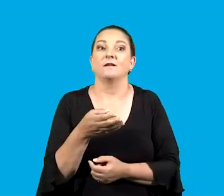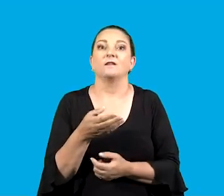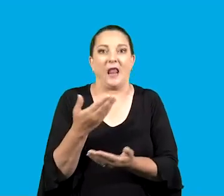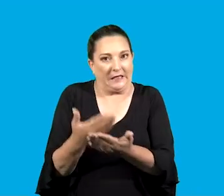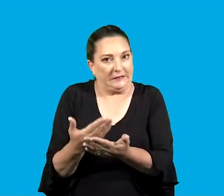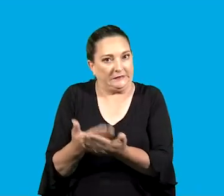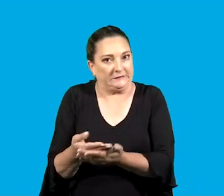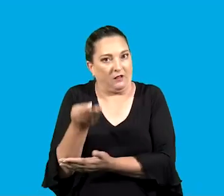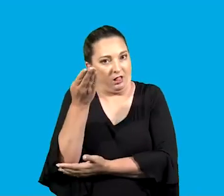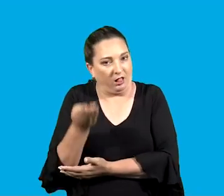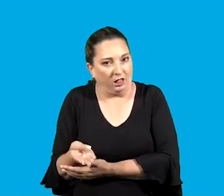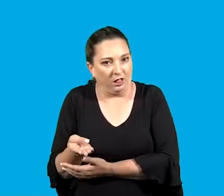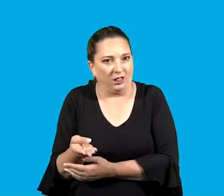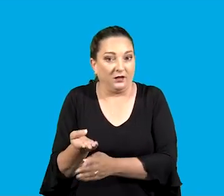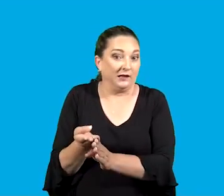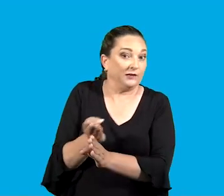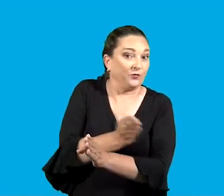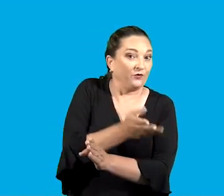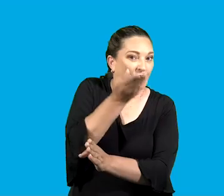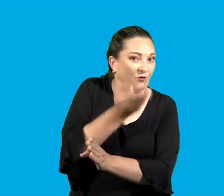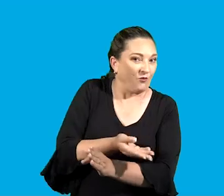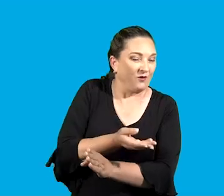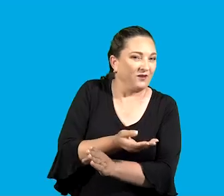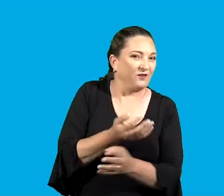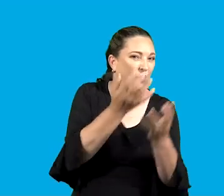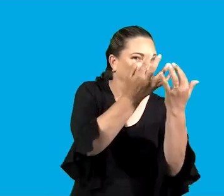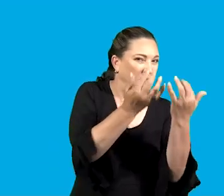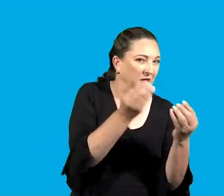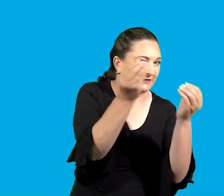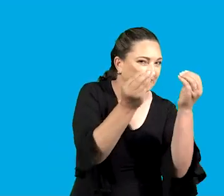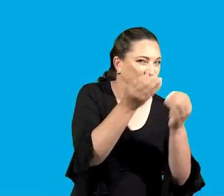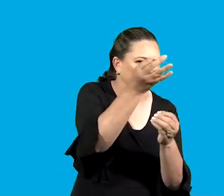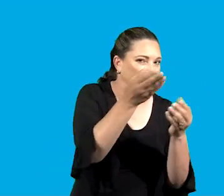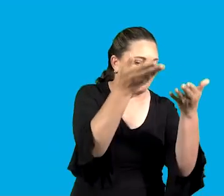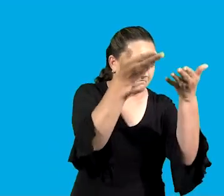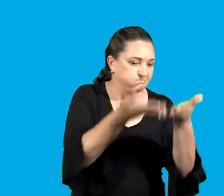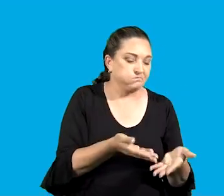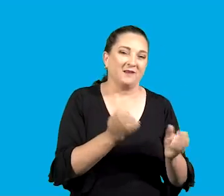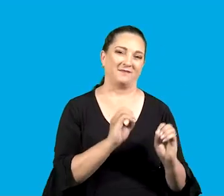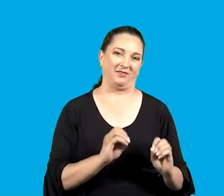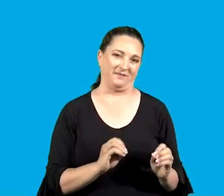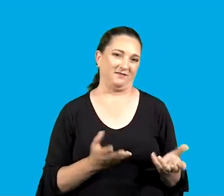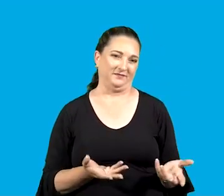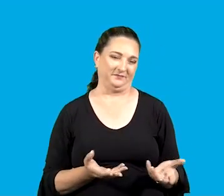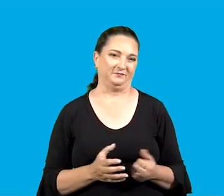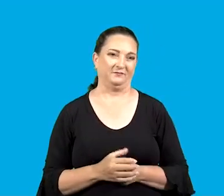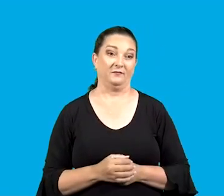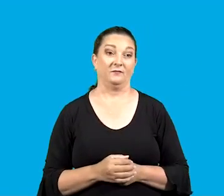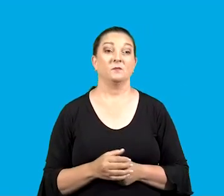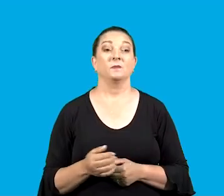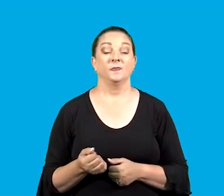in the actual that was not there on the budgeted? Okay, you can see